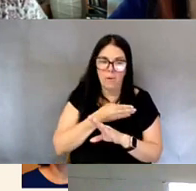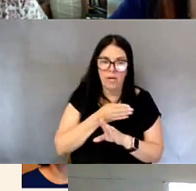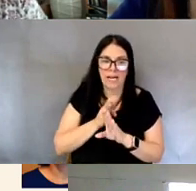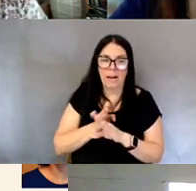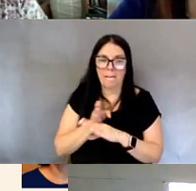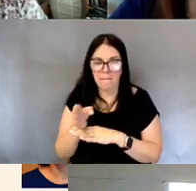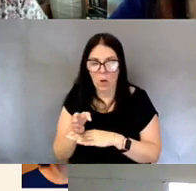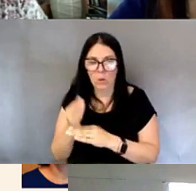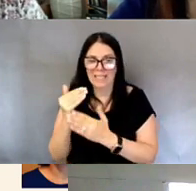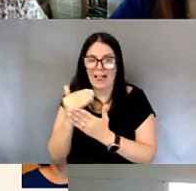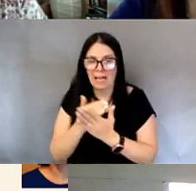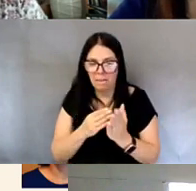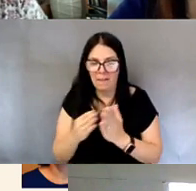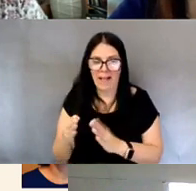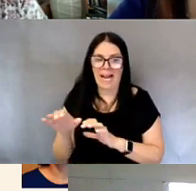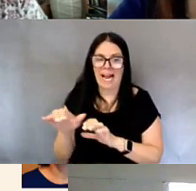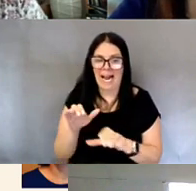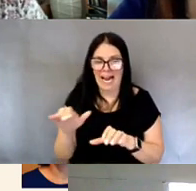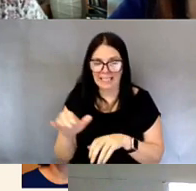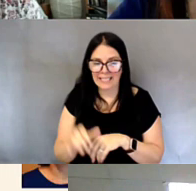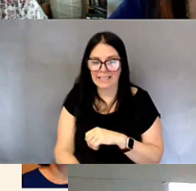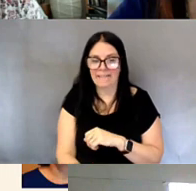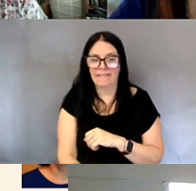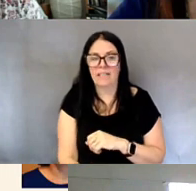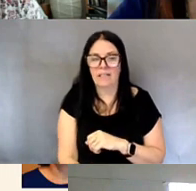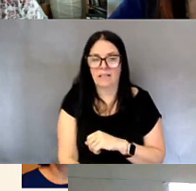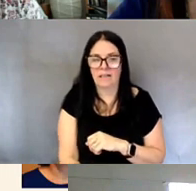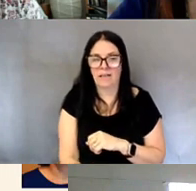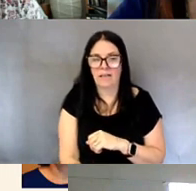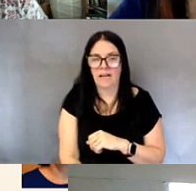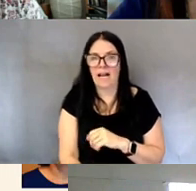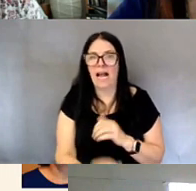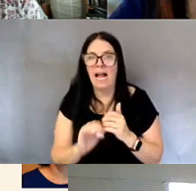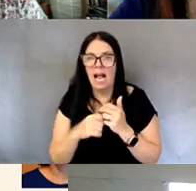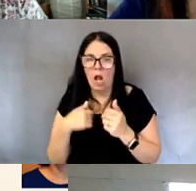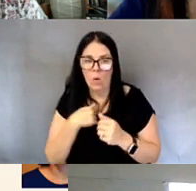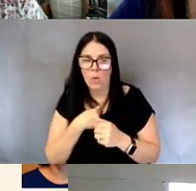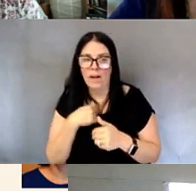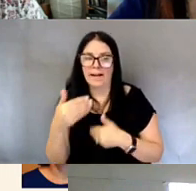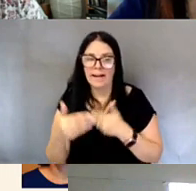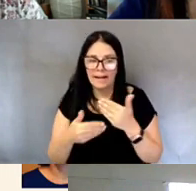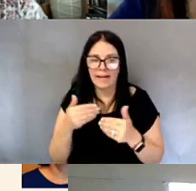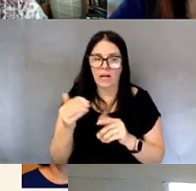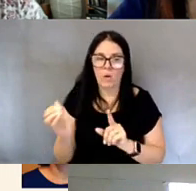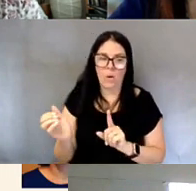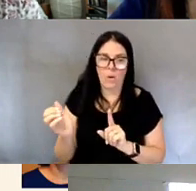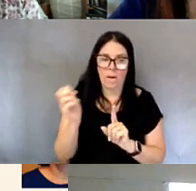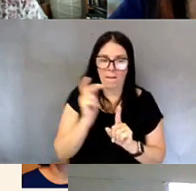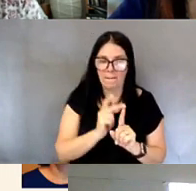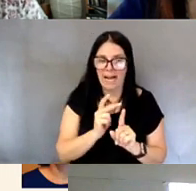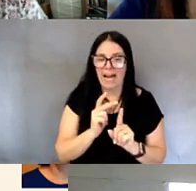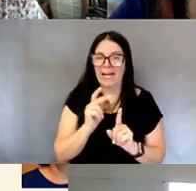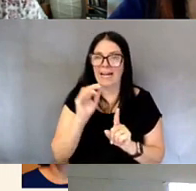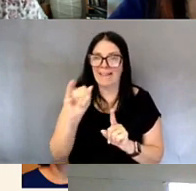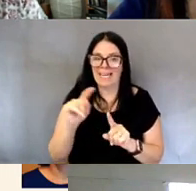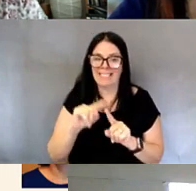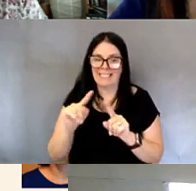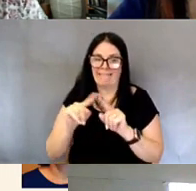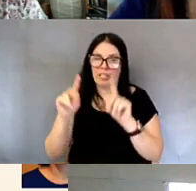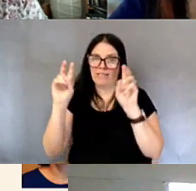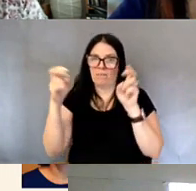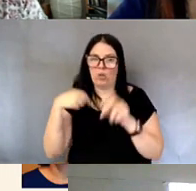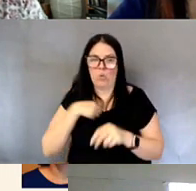class activities, and I'm like going back to those subjects that we